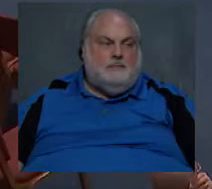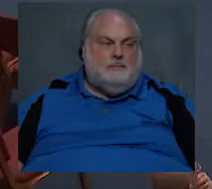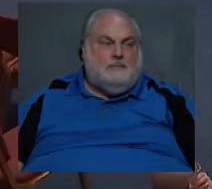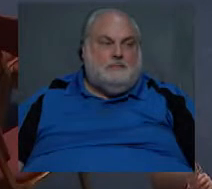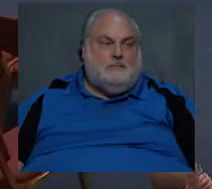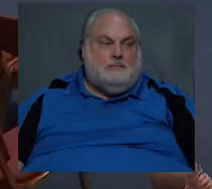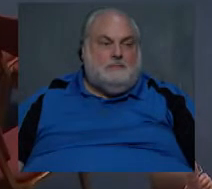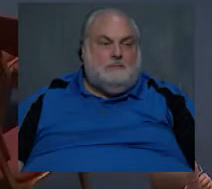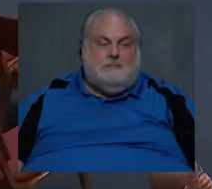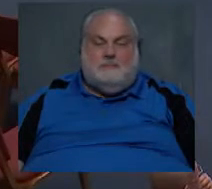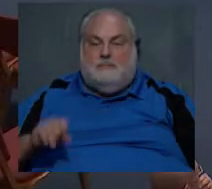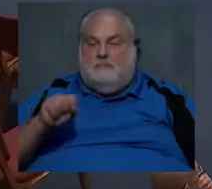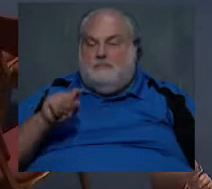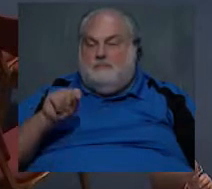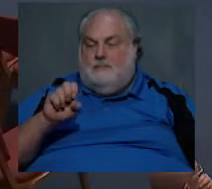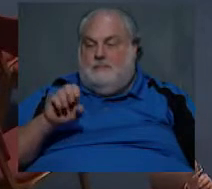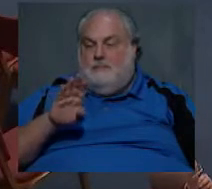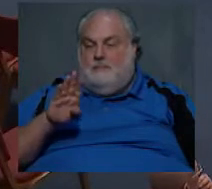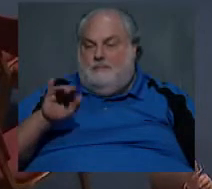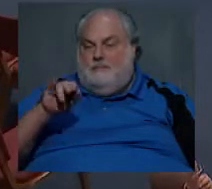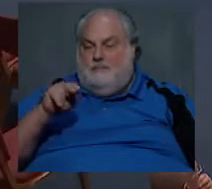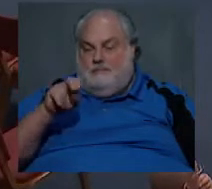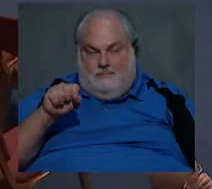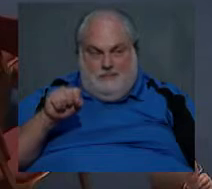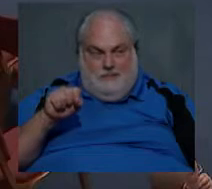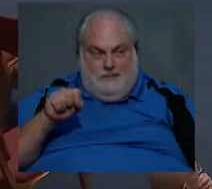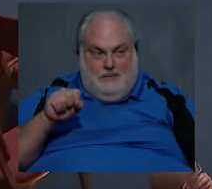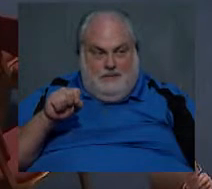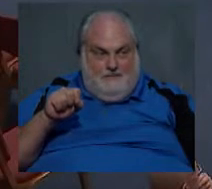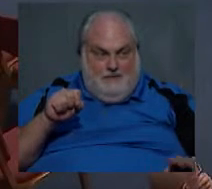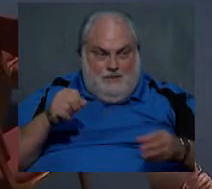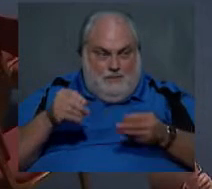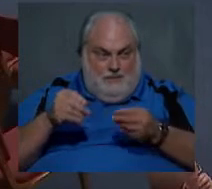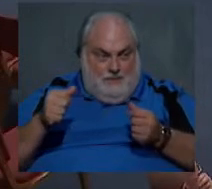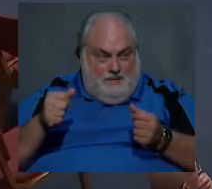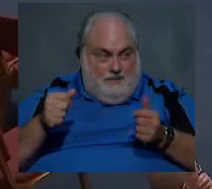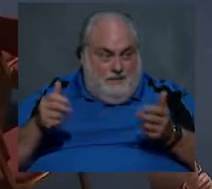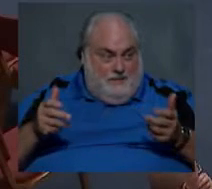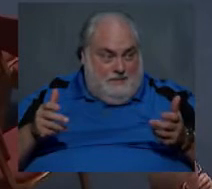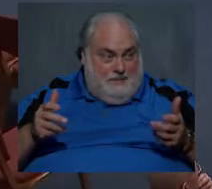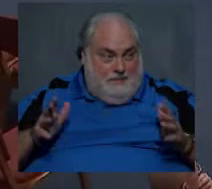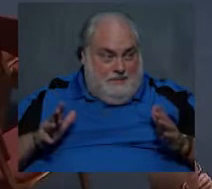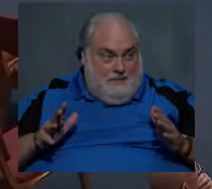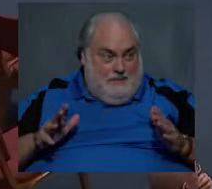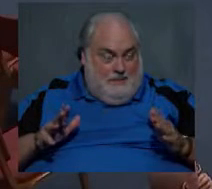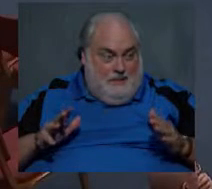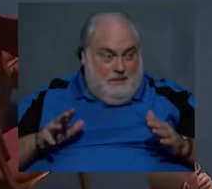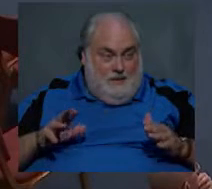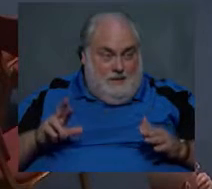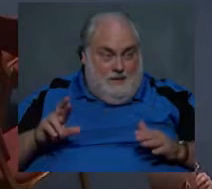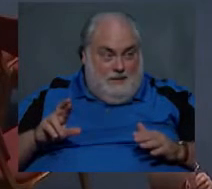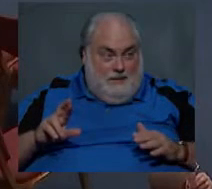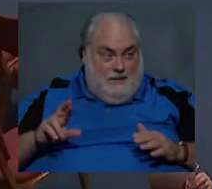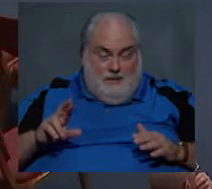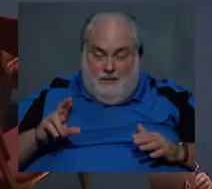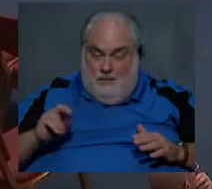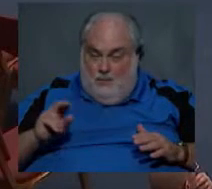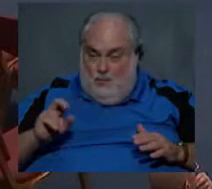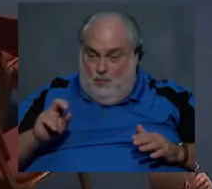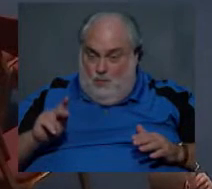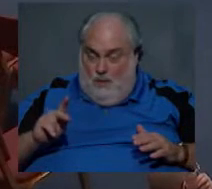Commissioner Stebbins. Okay. So that entrance, is it used by the police? Anyone